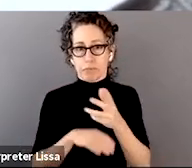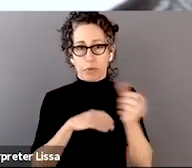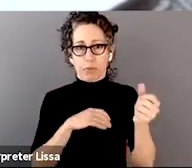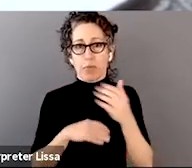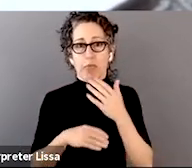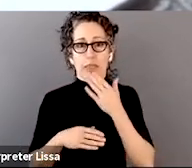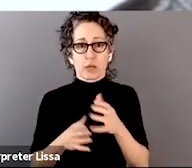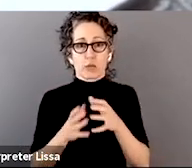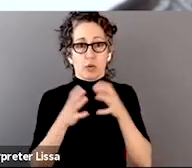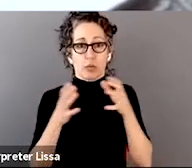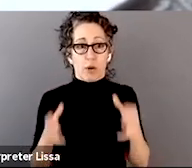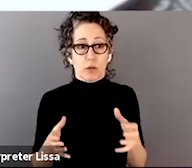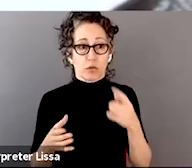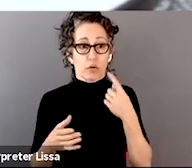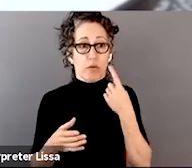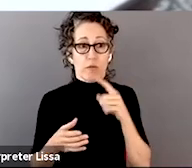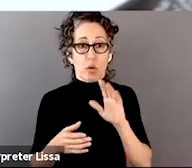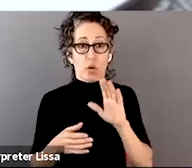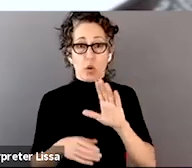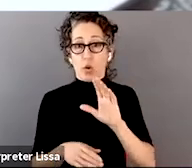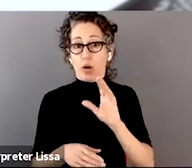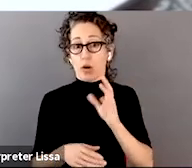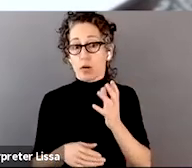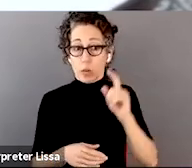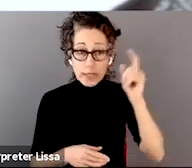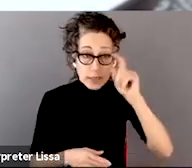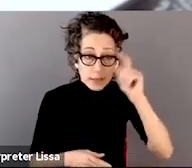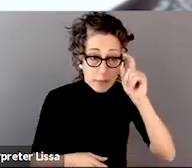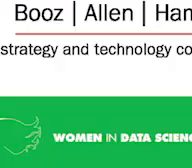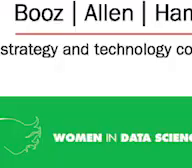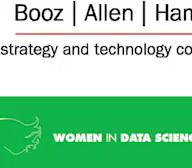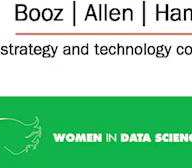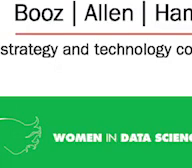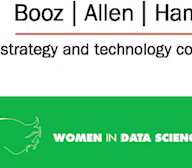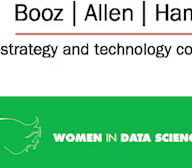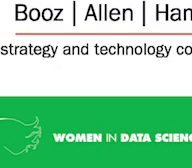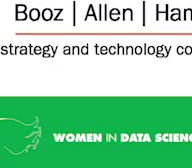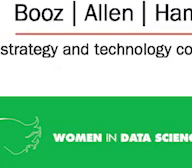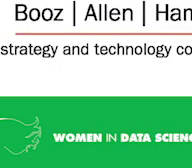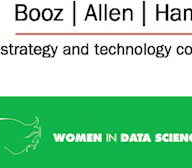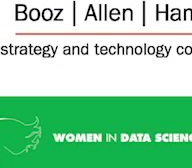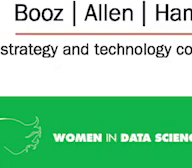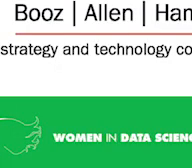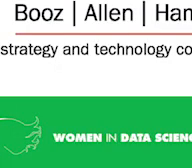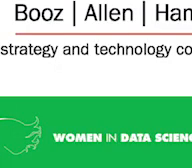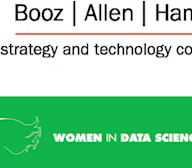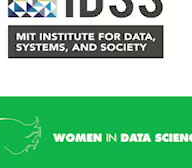so much for your words of wisdom in this panel. I've really enjoyed talking to you all.